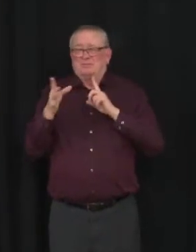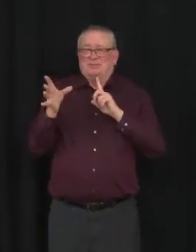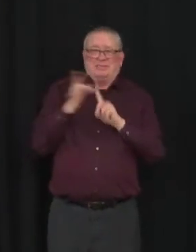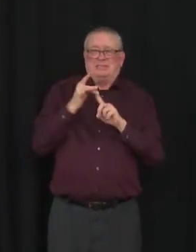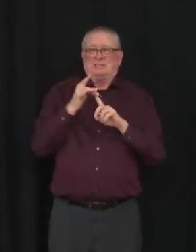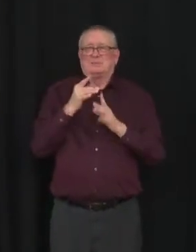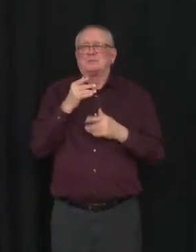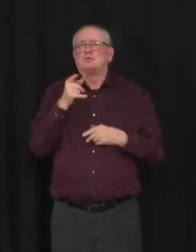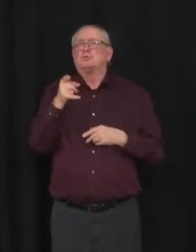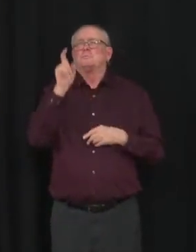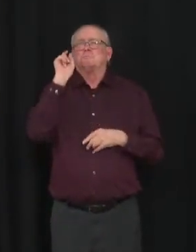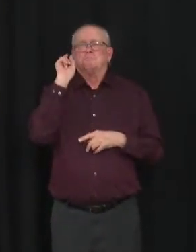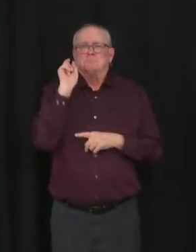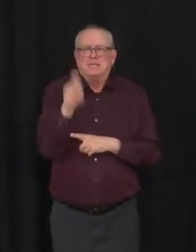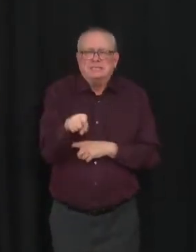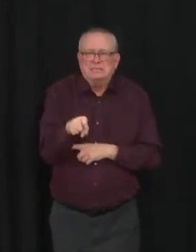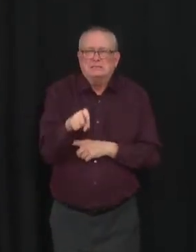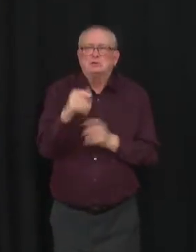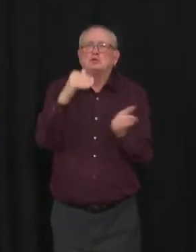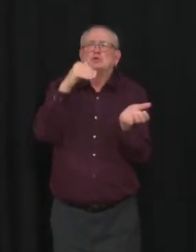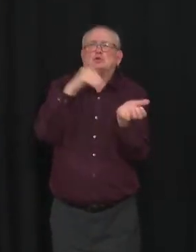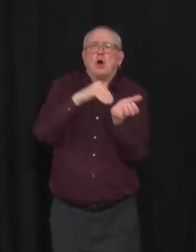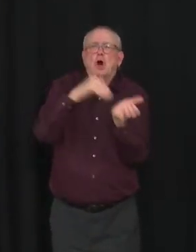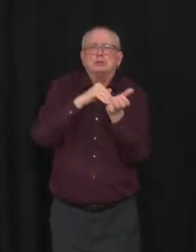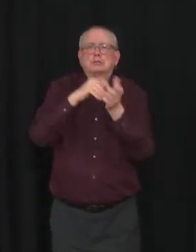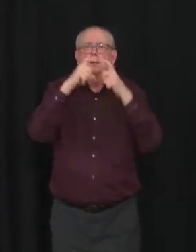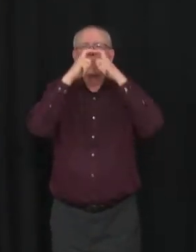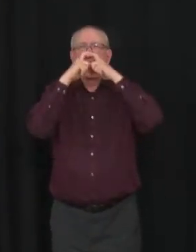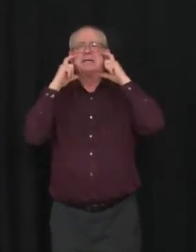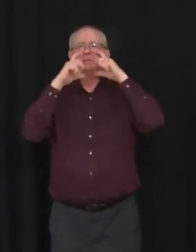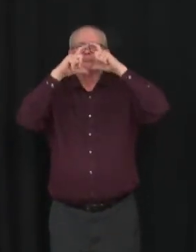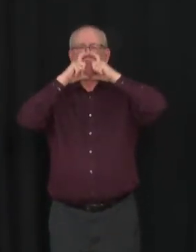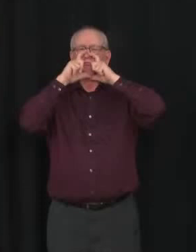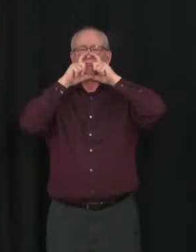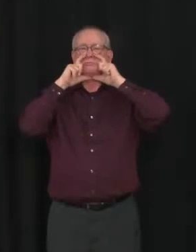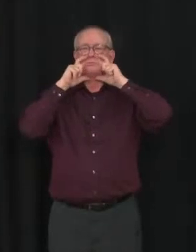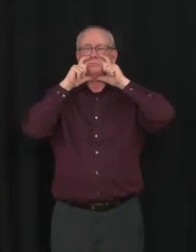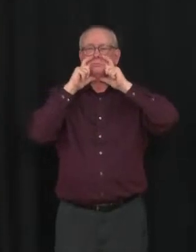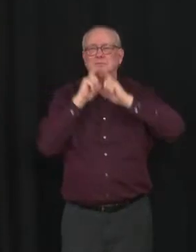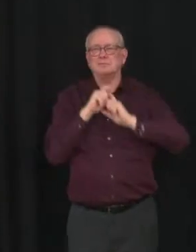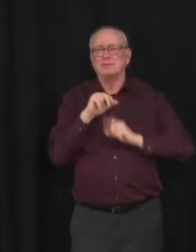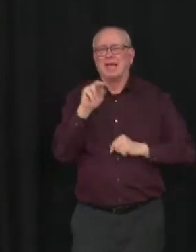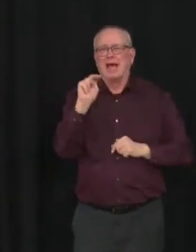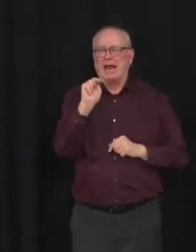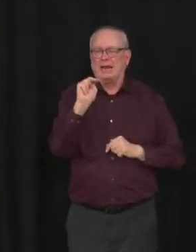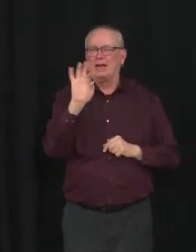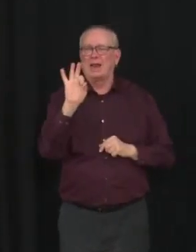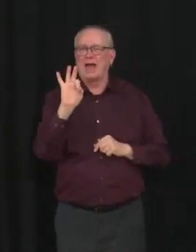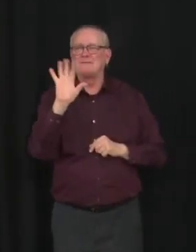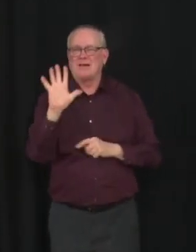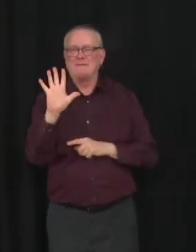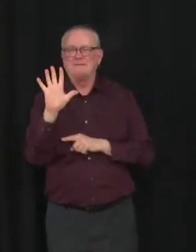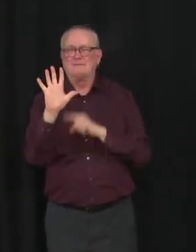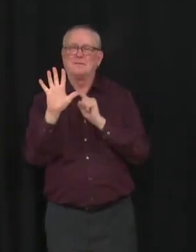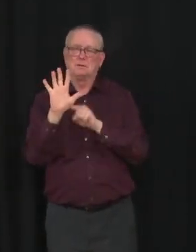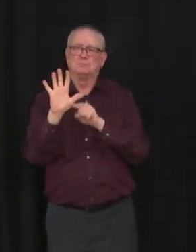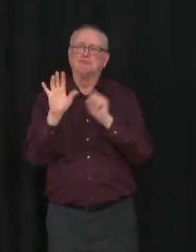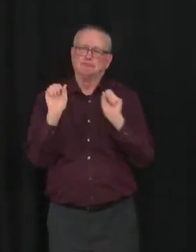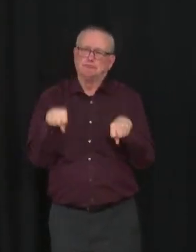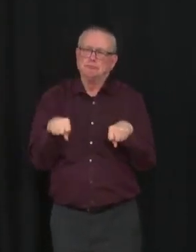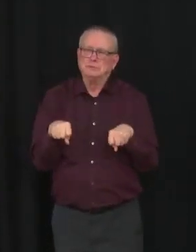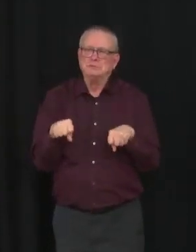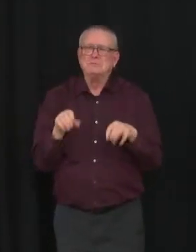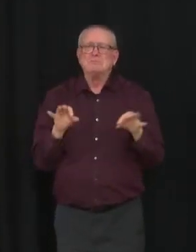in settings with those outside their own household. Using N95 masks is also an option. However, it is important